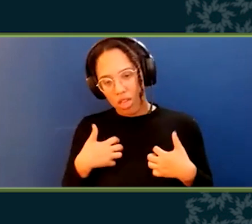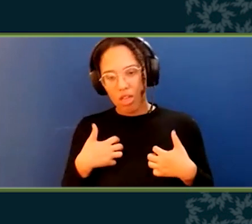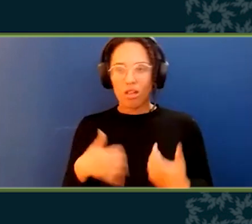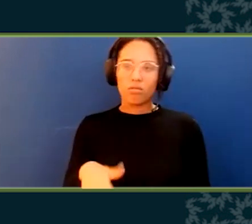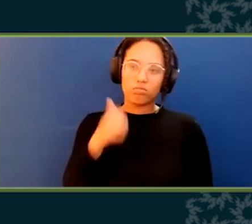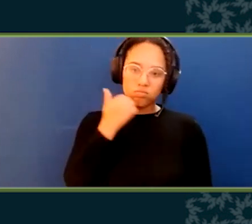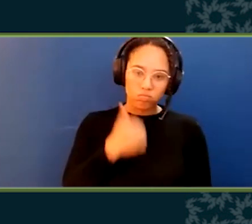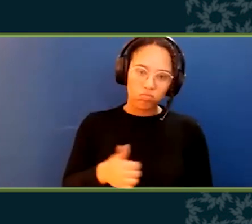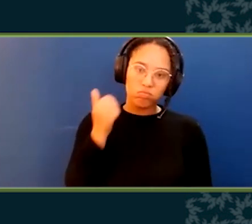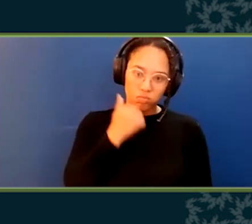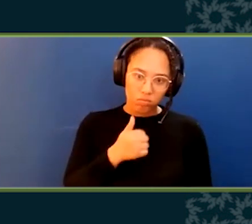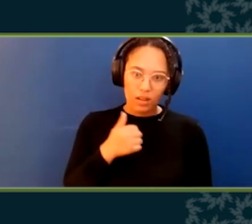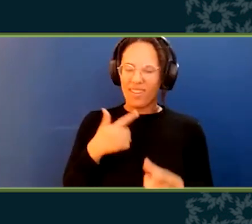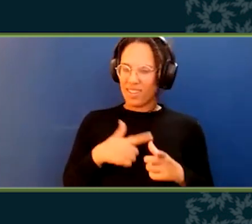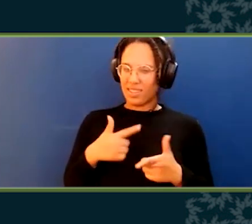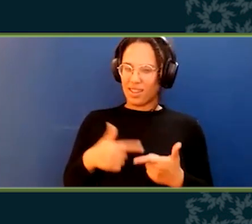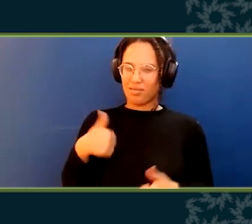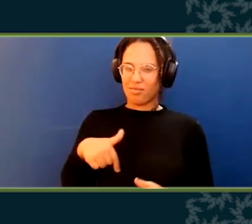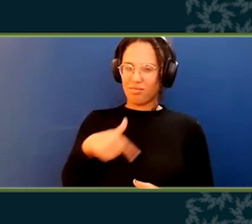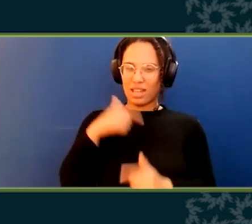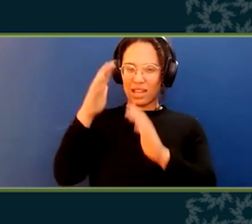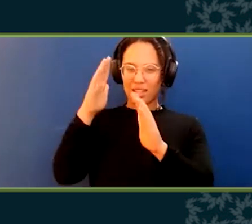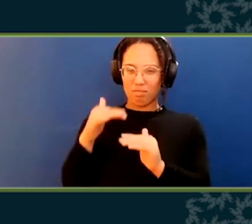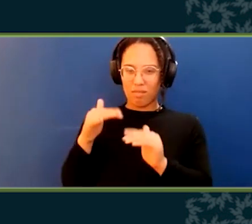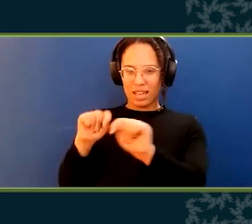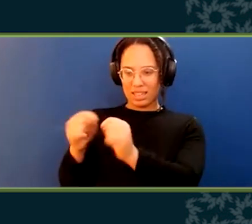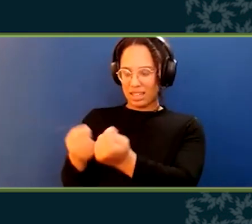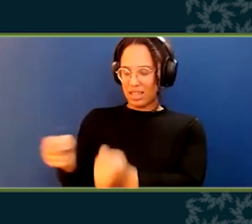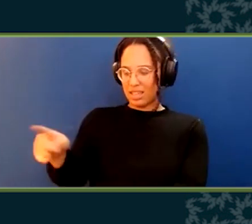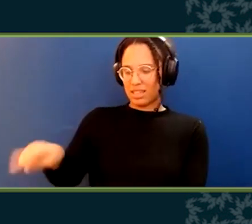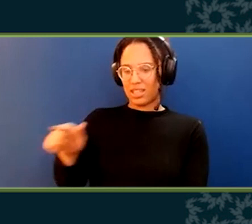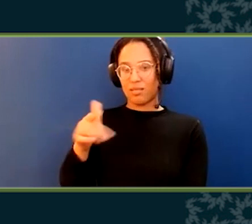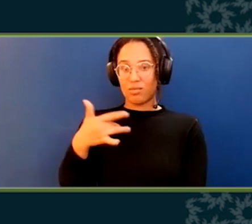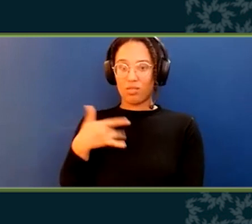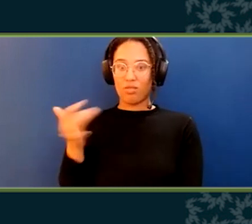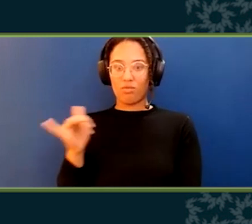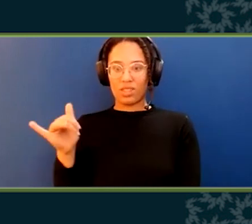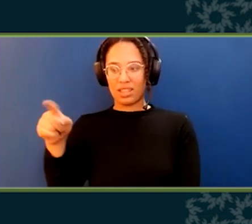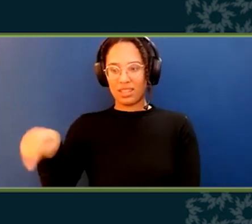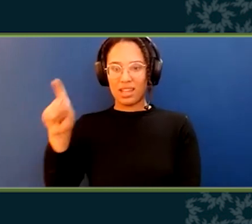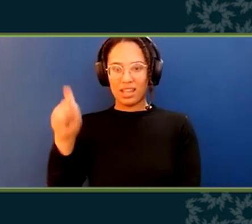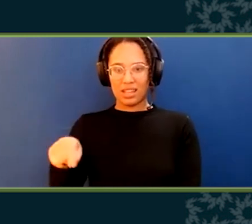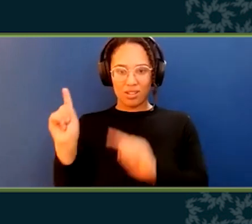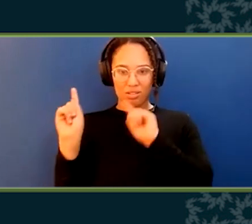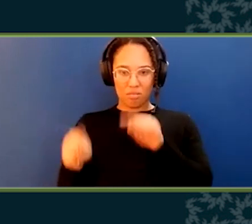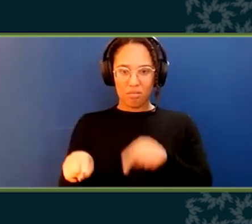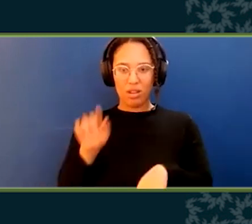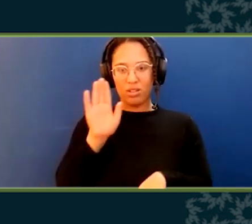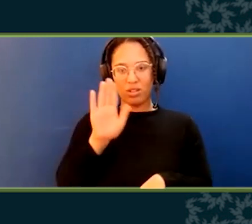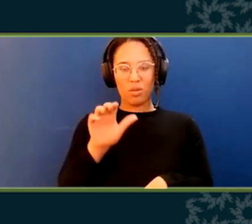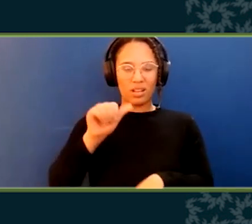to not feel as though they need to respond to your 10:30 p.m. email, right?